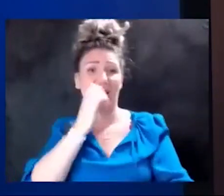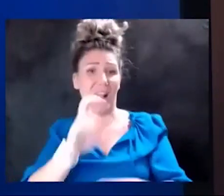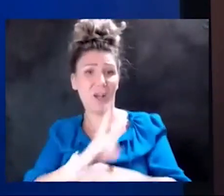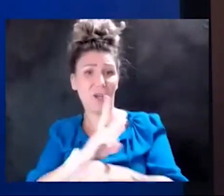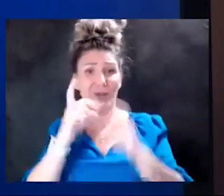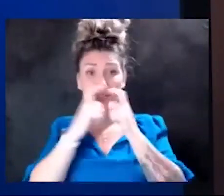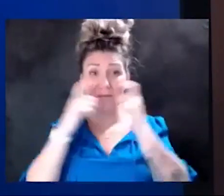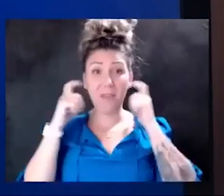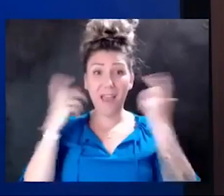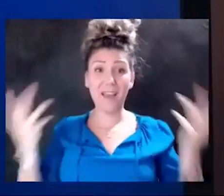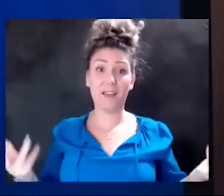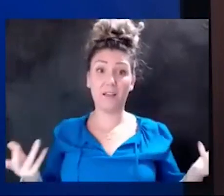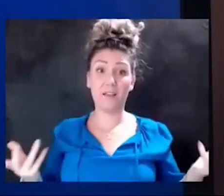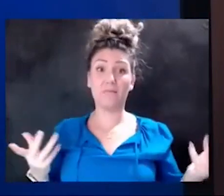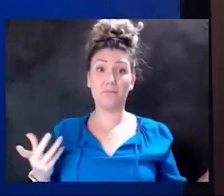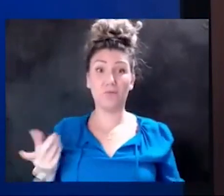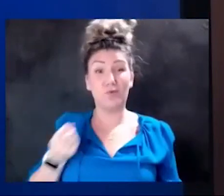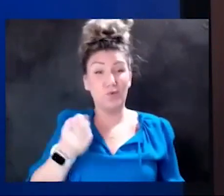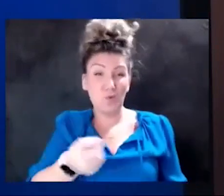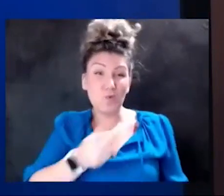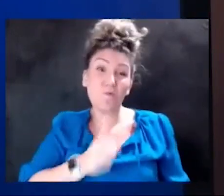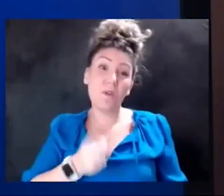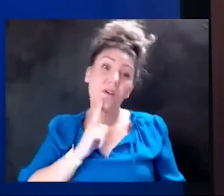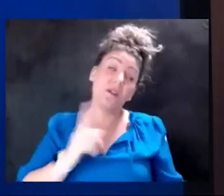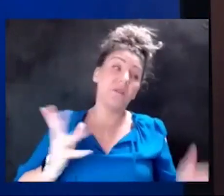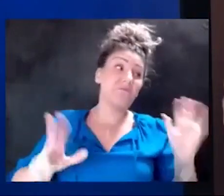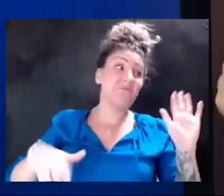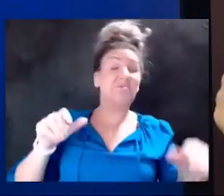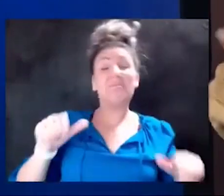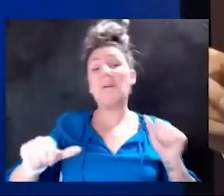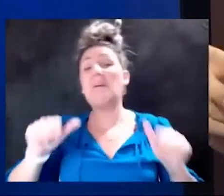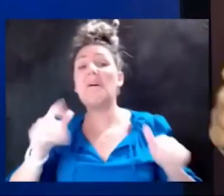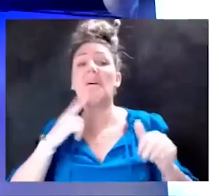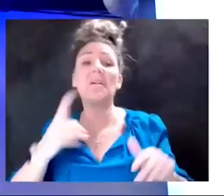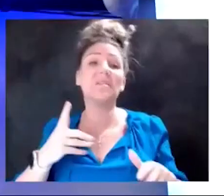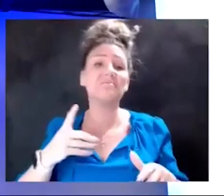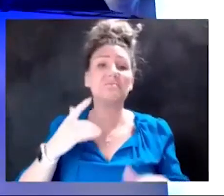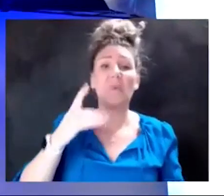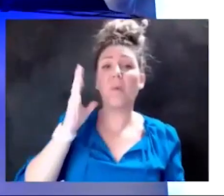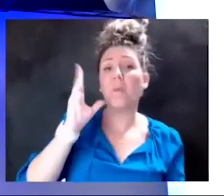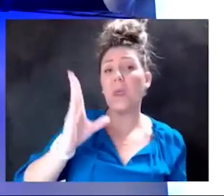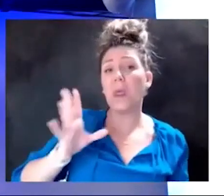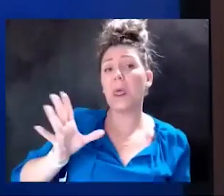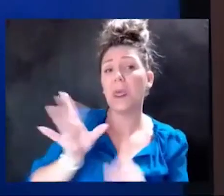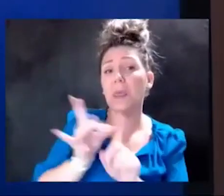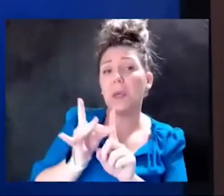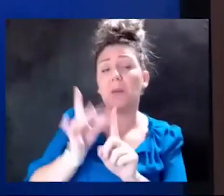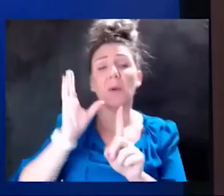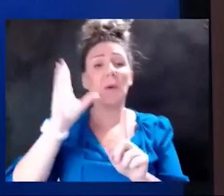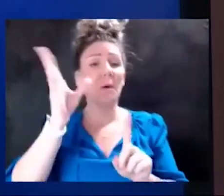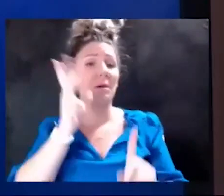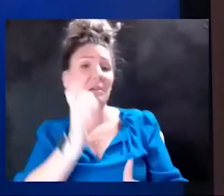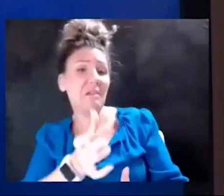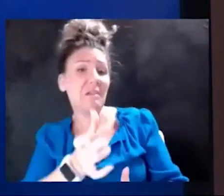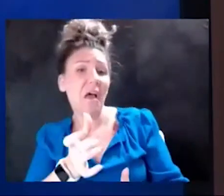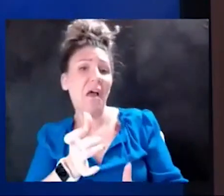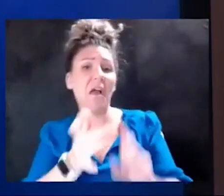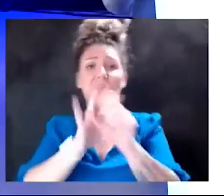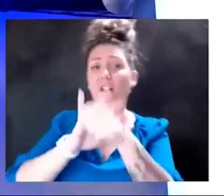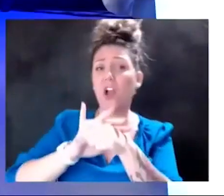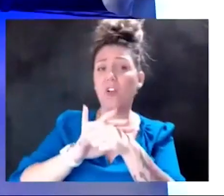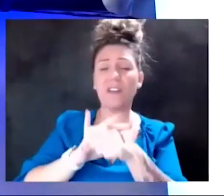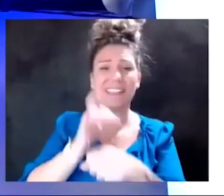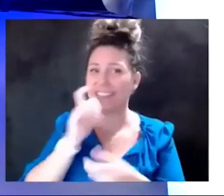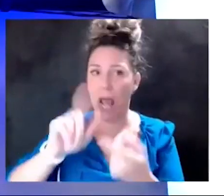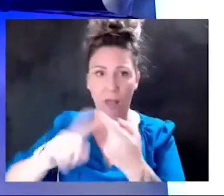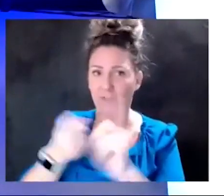throwing the dice in the face of Delta variant. And you know what? Delta is not your friend. Yeah. Not talk about the airline here, people. Yeah, I mean,